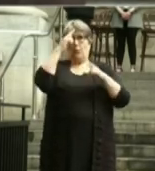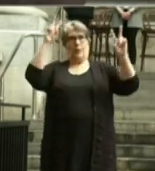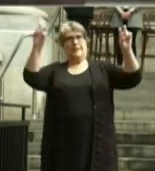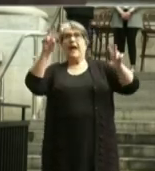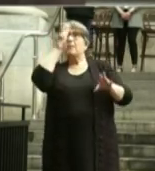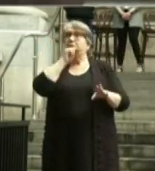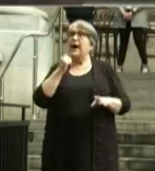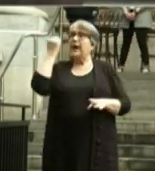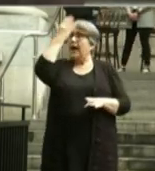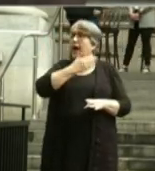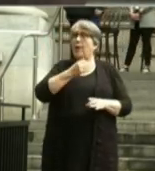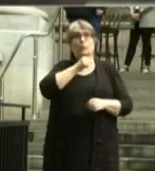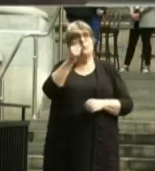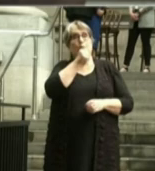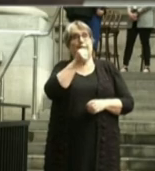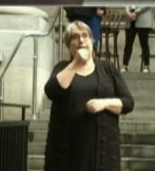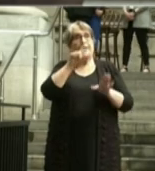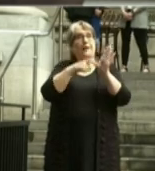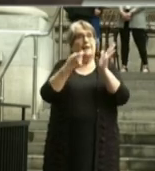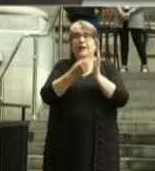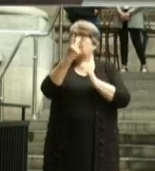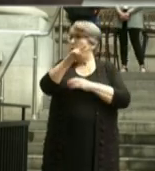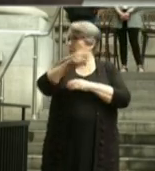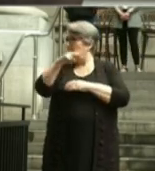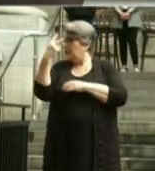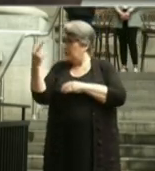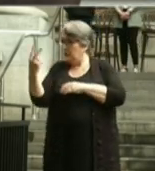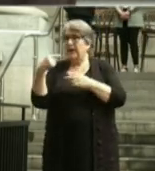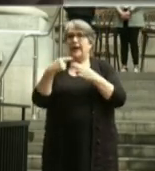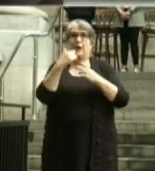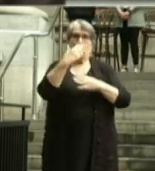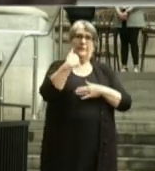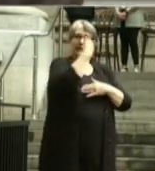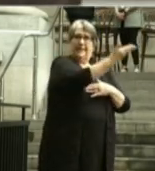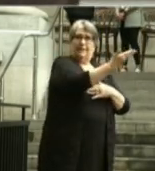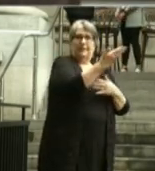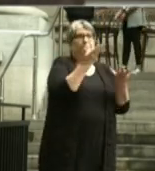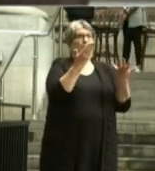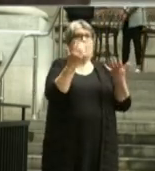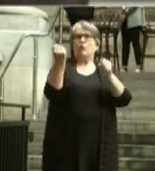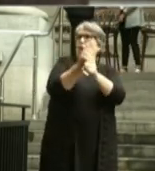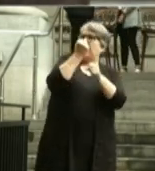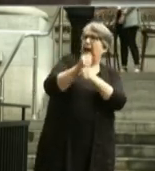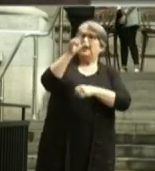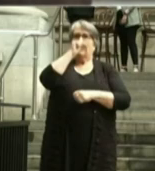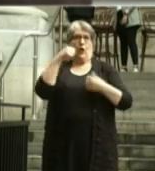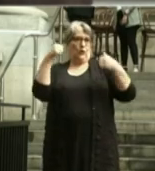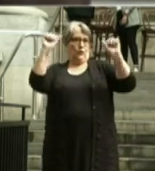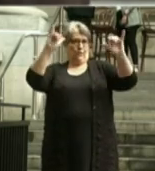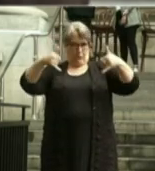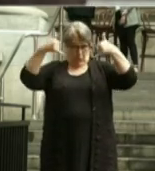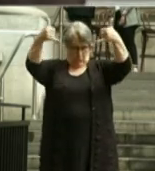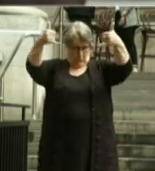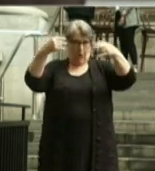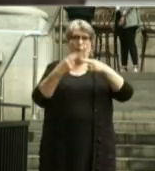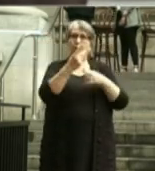named Young Aboriginal Artist of the Year, and in 2022 was also presented with the Creative Young Achievers